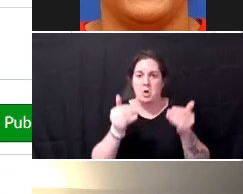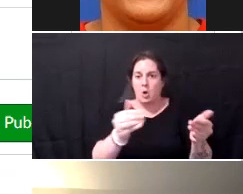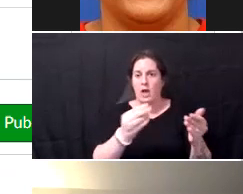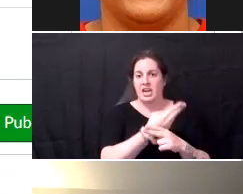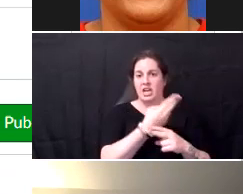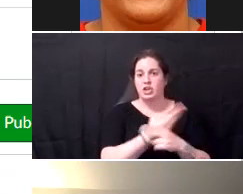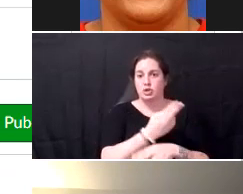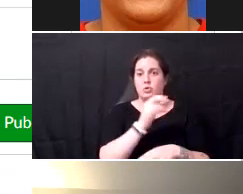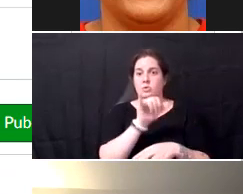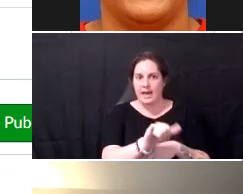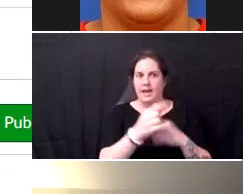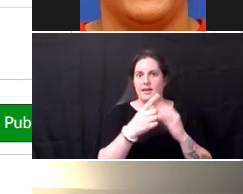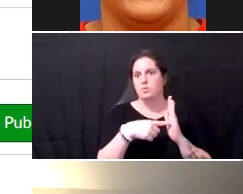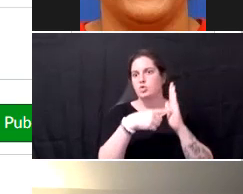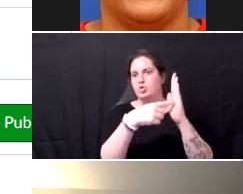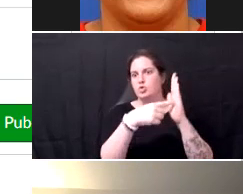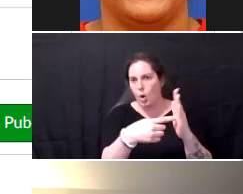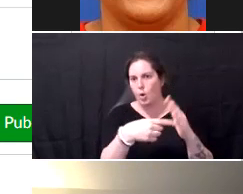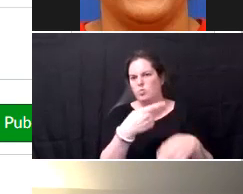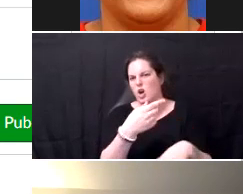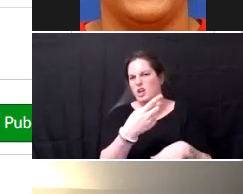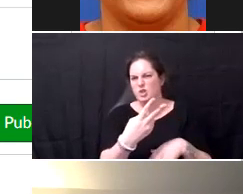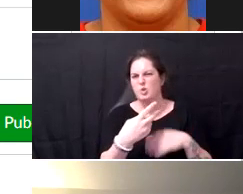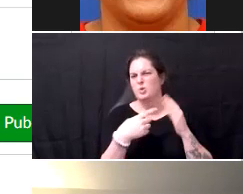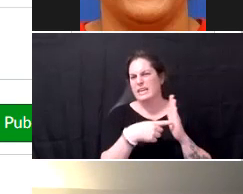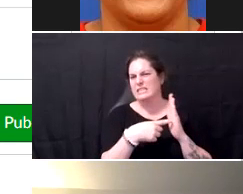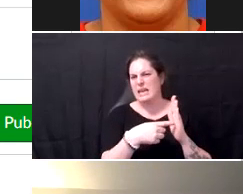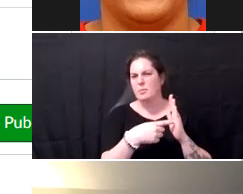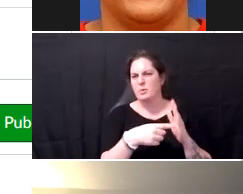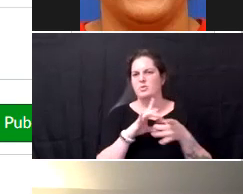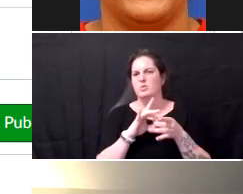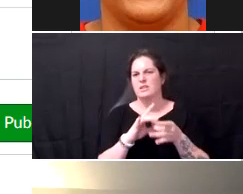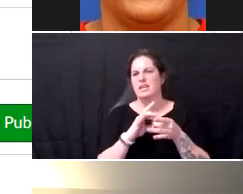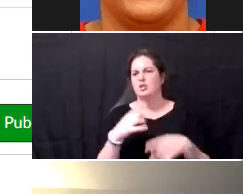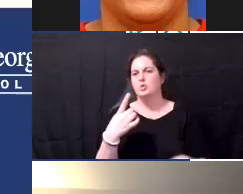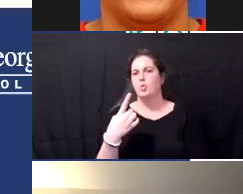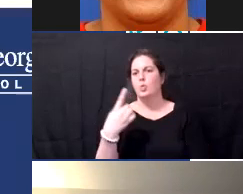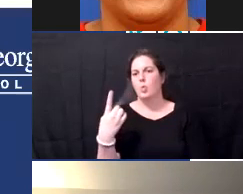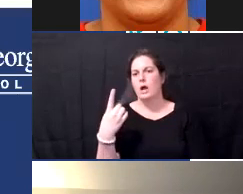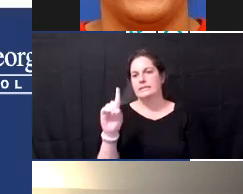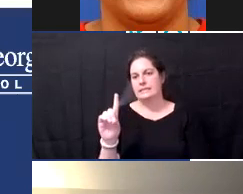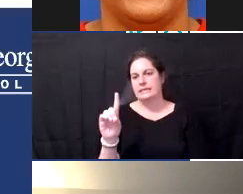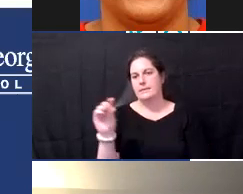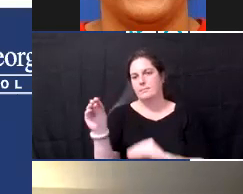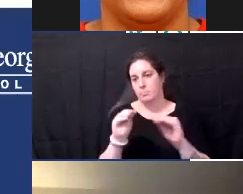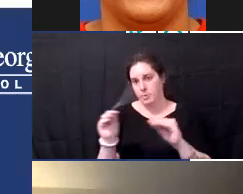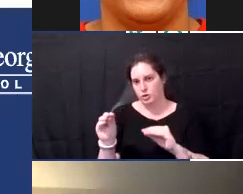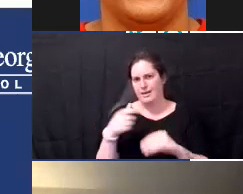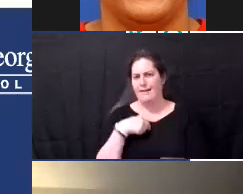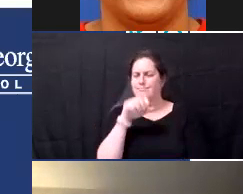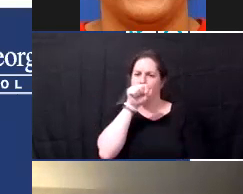it to work an example or two regarding 1D motion. All right. So I love this